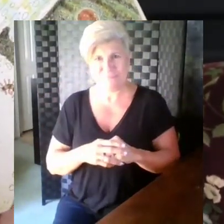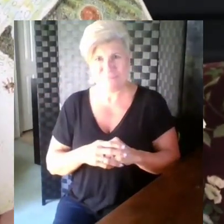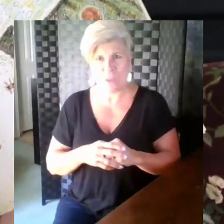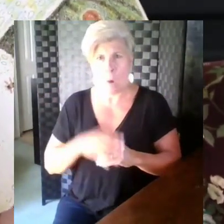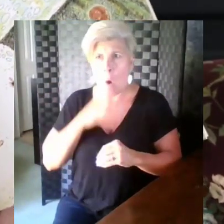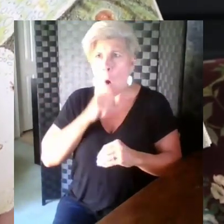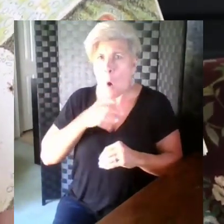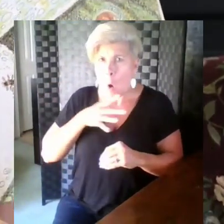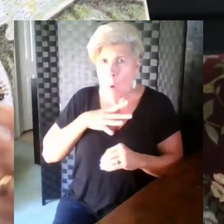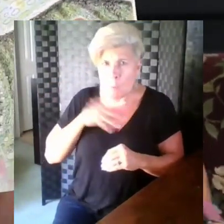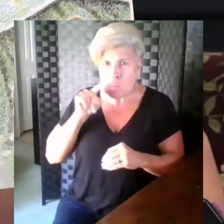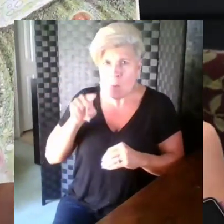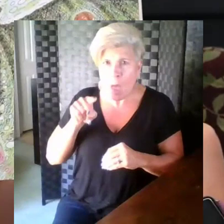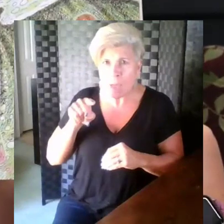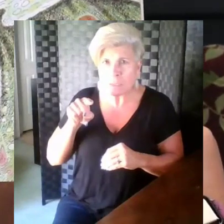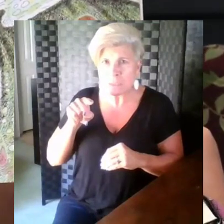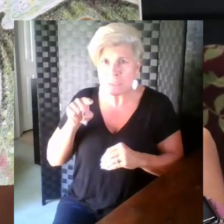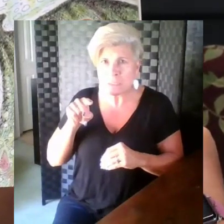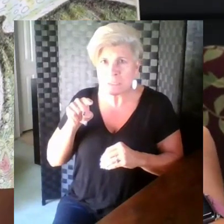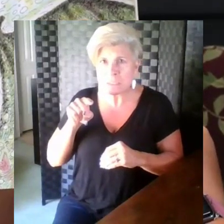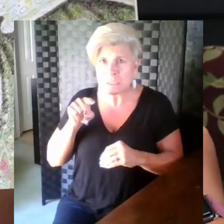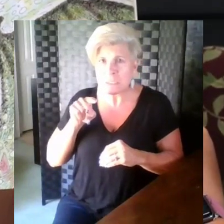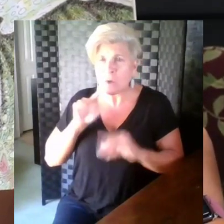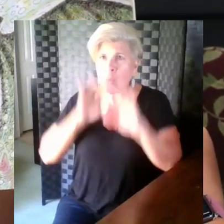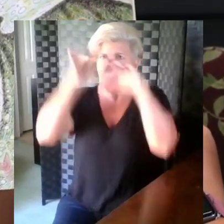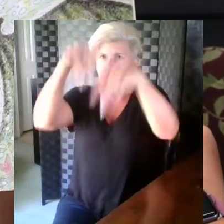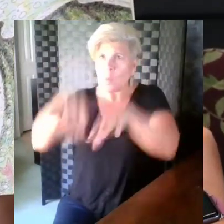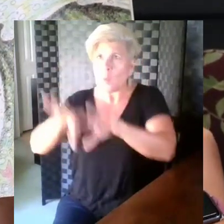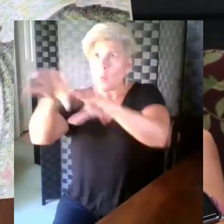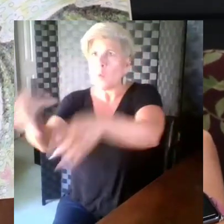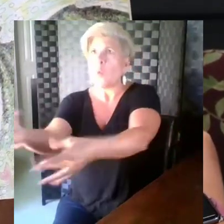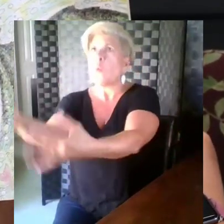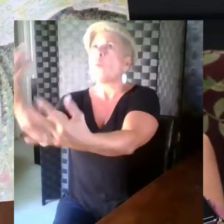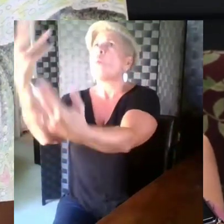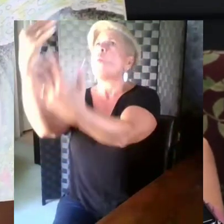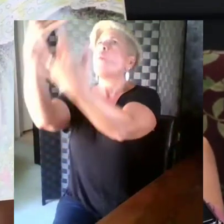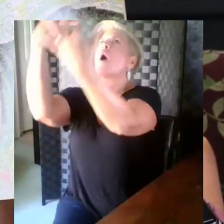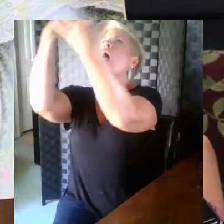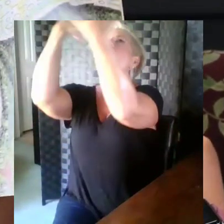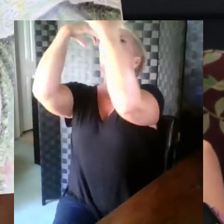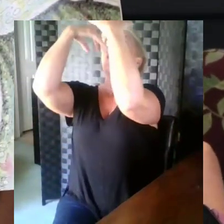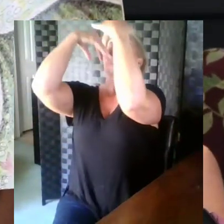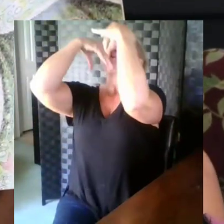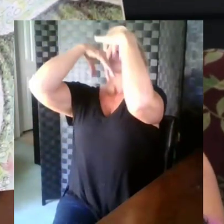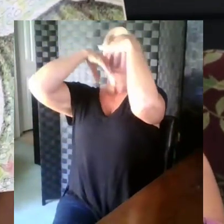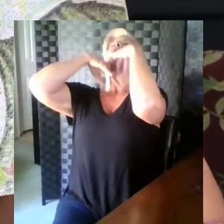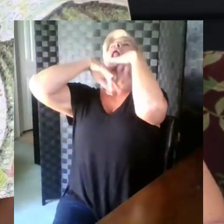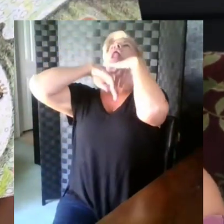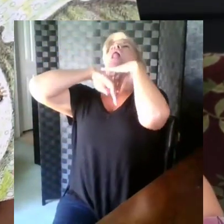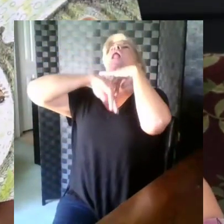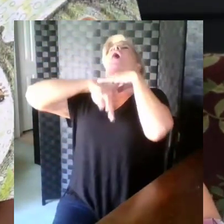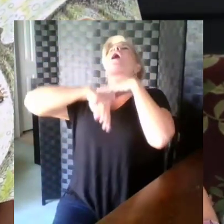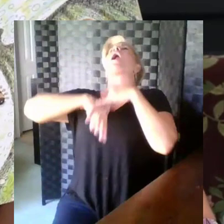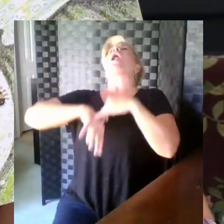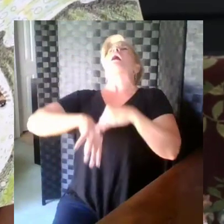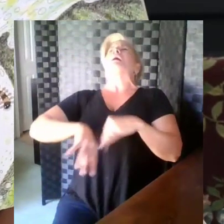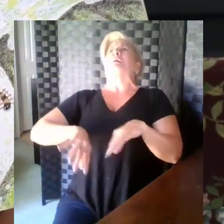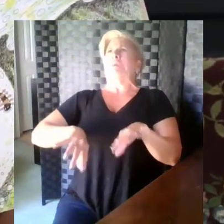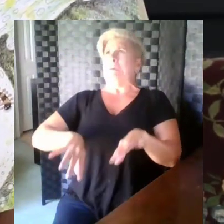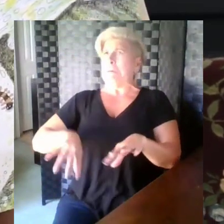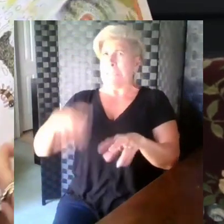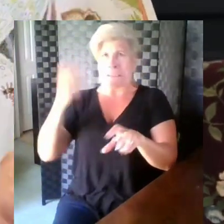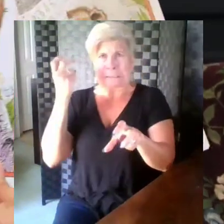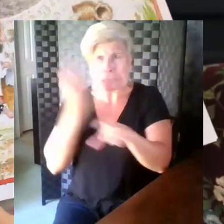There was an old lady who swallowed a wave. Swallowing a wave was such a big